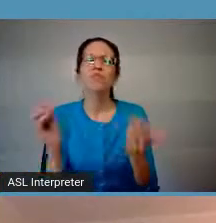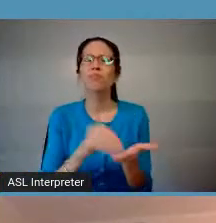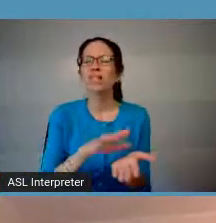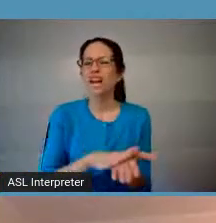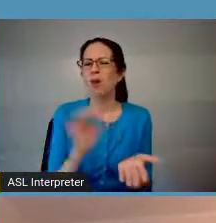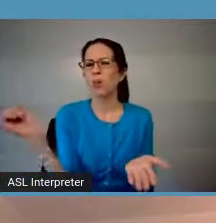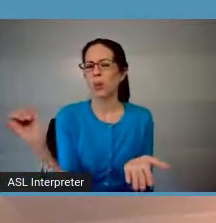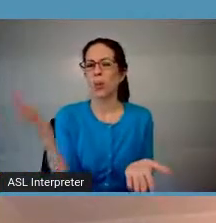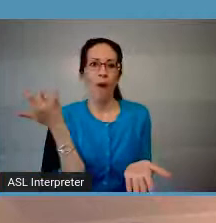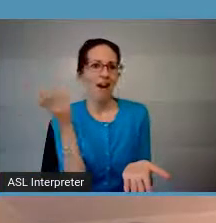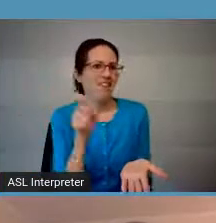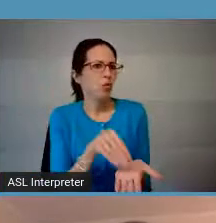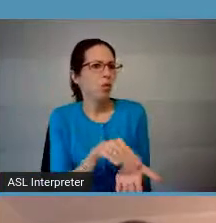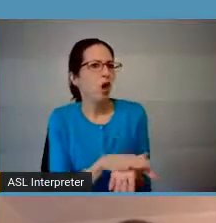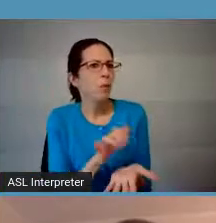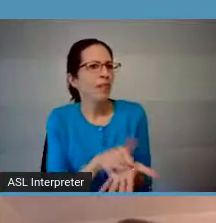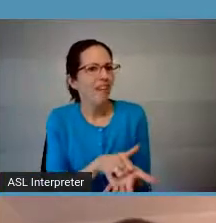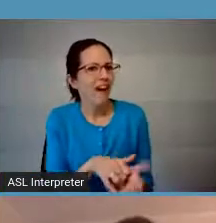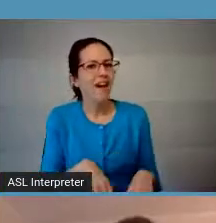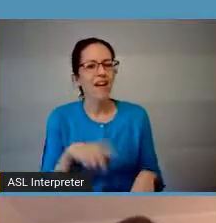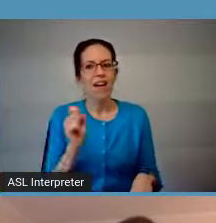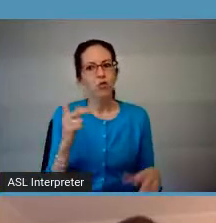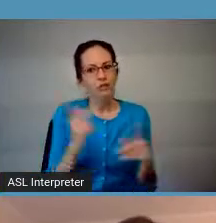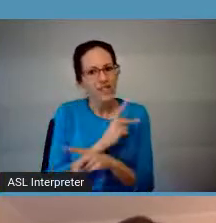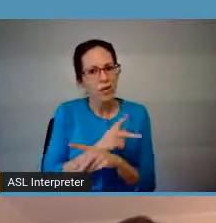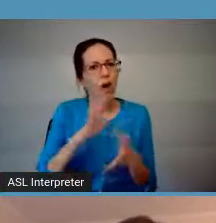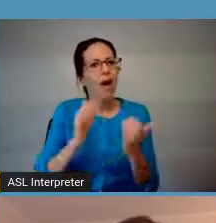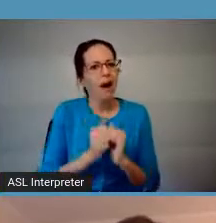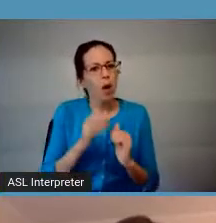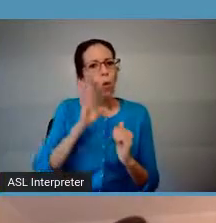be documented and needs to be built on for next time.